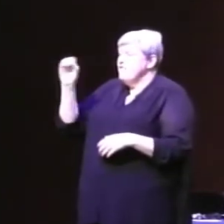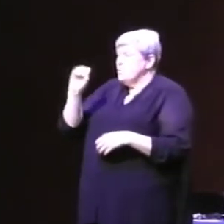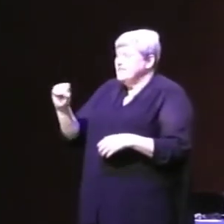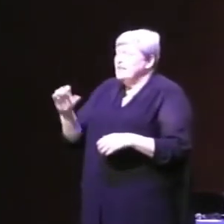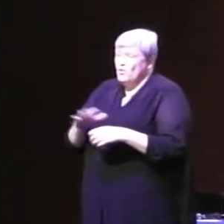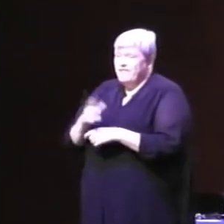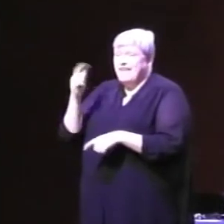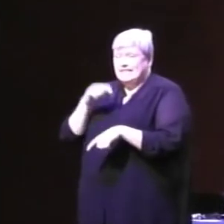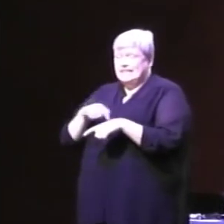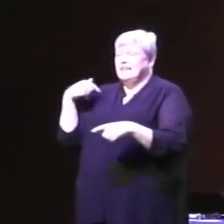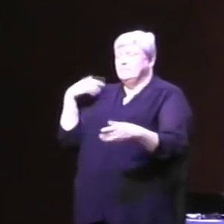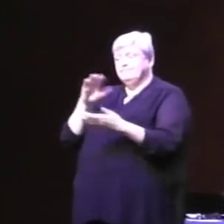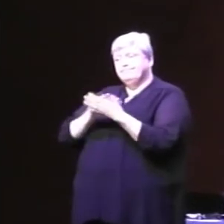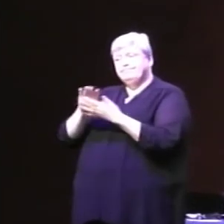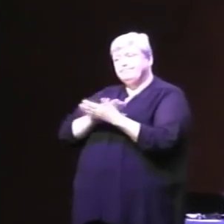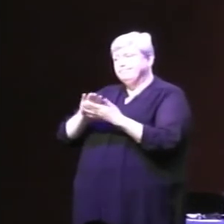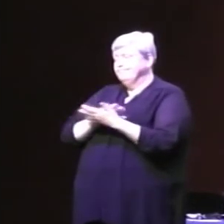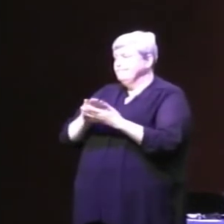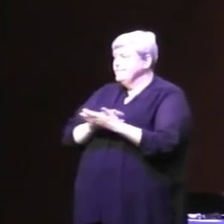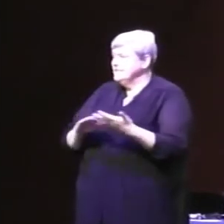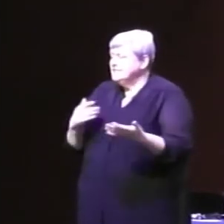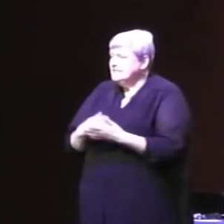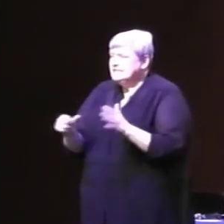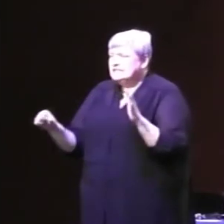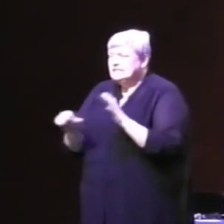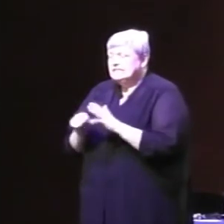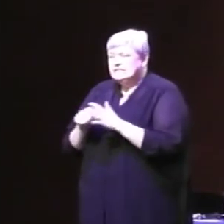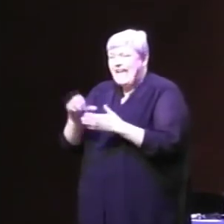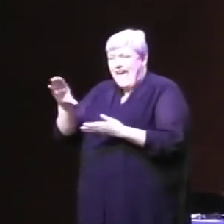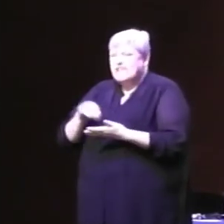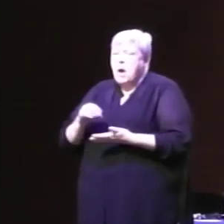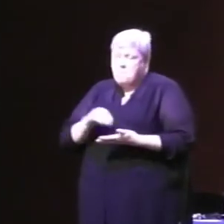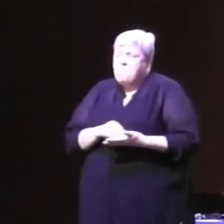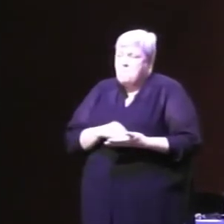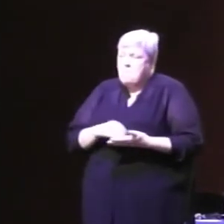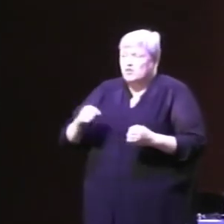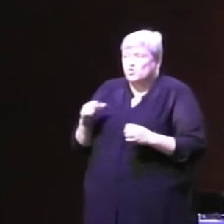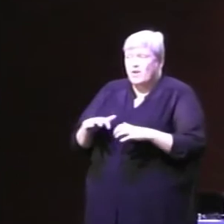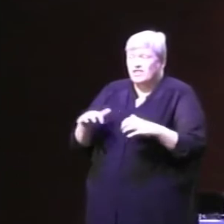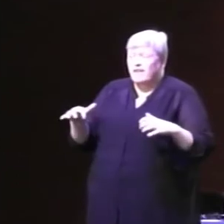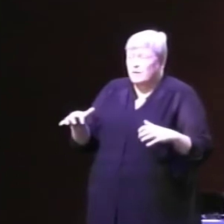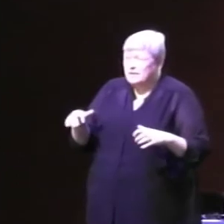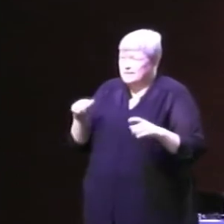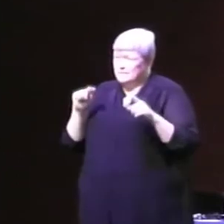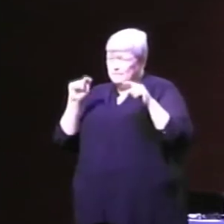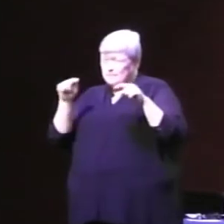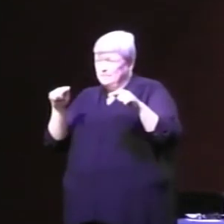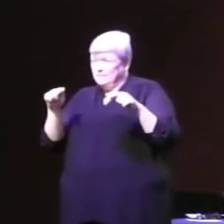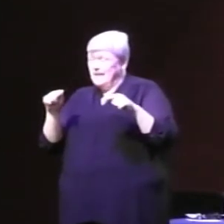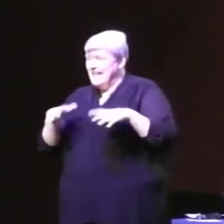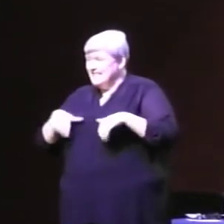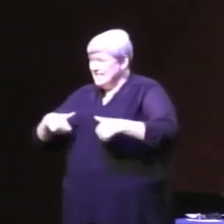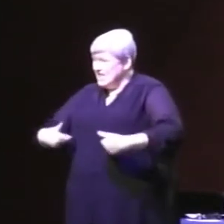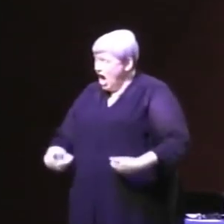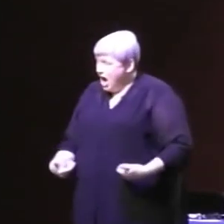period has led to a significant contraction in local council income. The Scottish Government is starving local authorities of the funds necessary